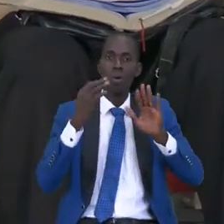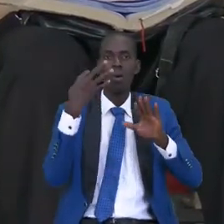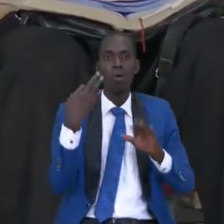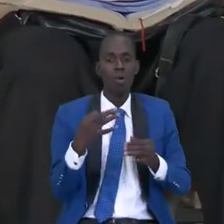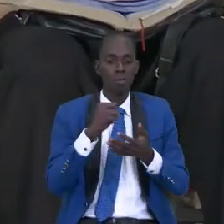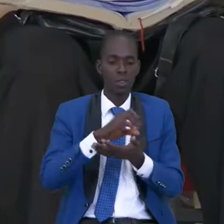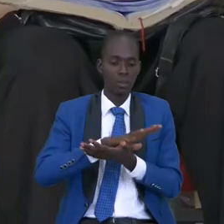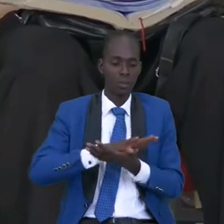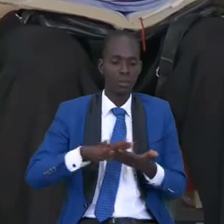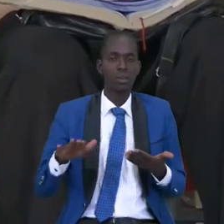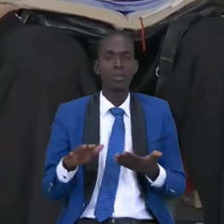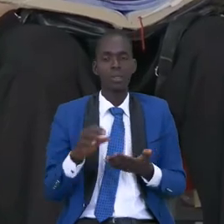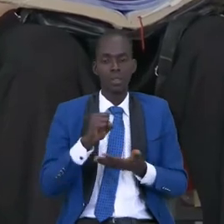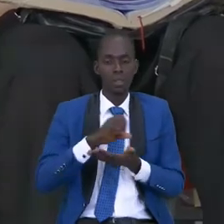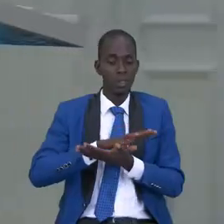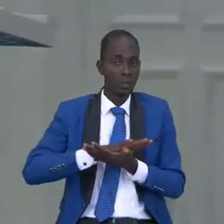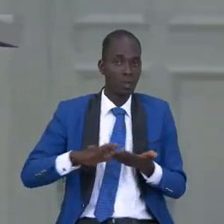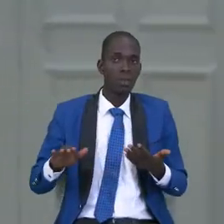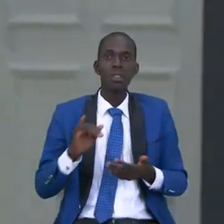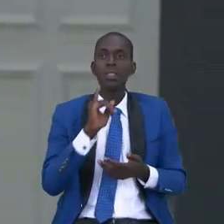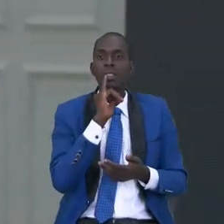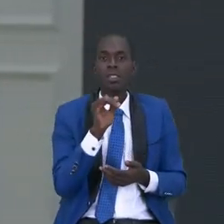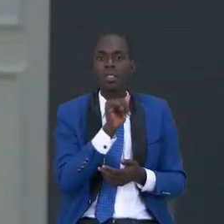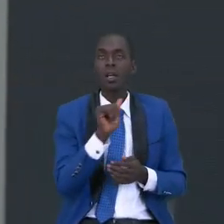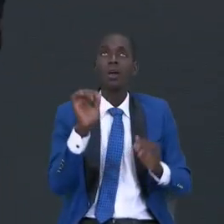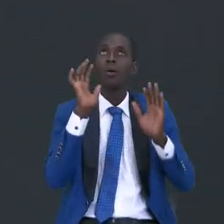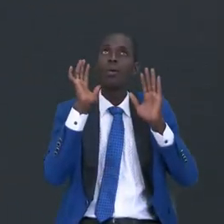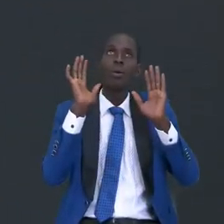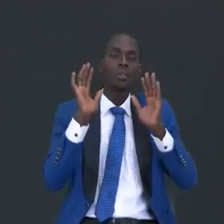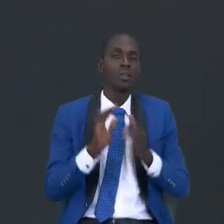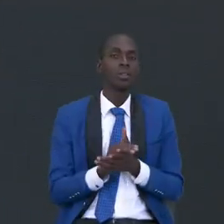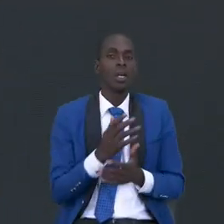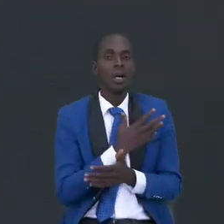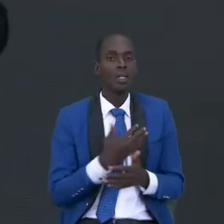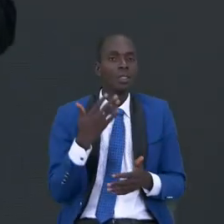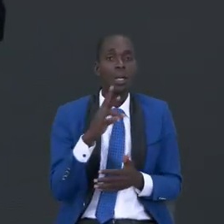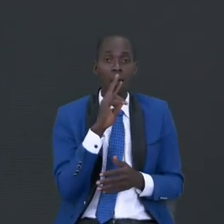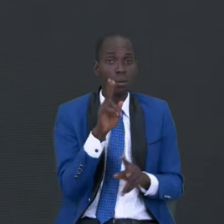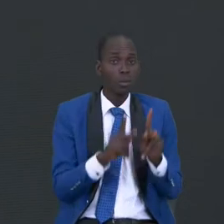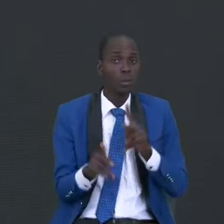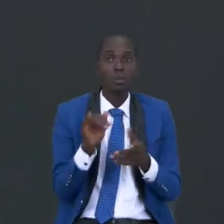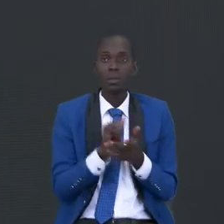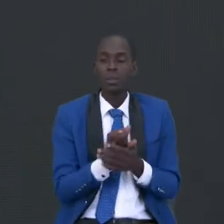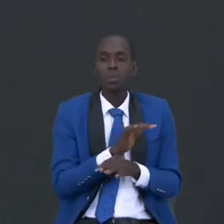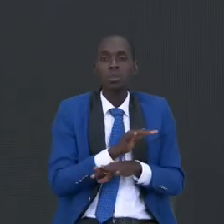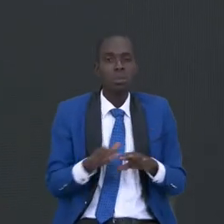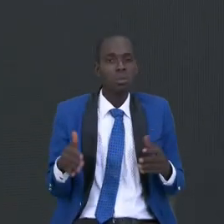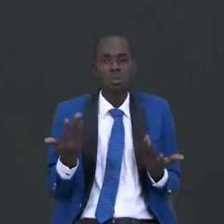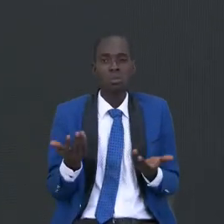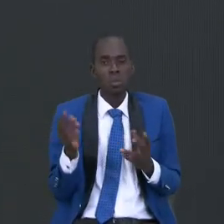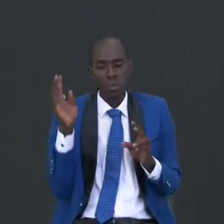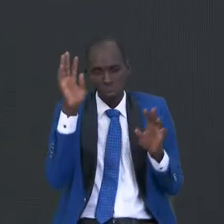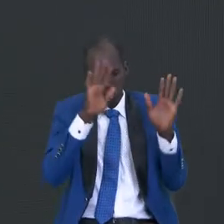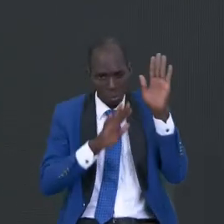The wonder. Sanctification is a wonder. And there are people that don't even bother themselves.